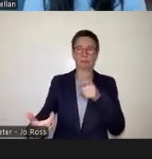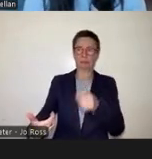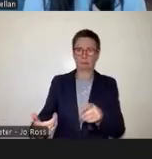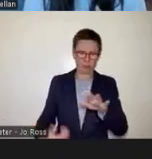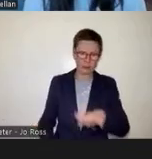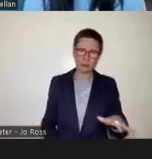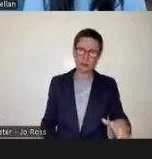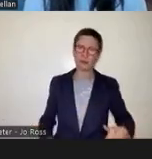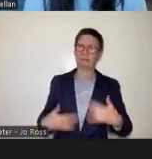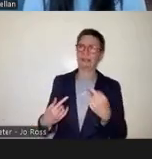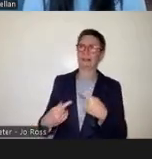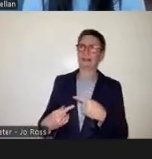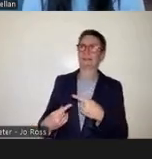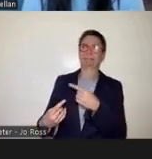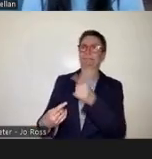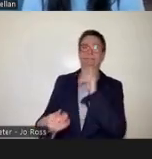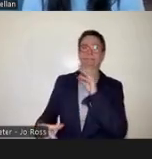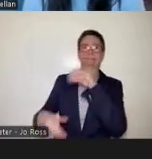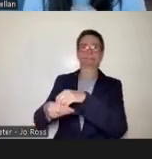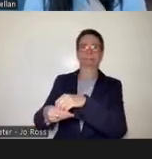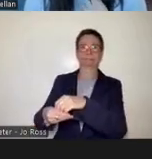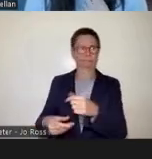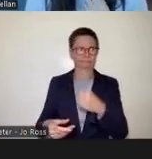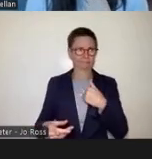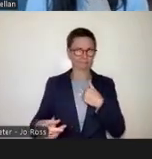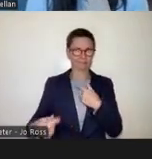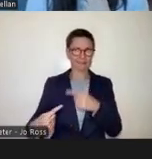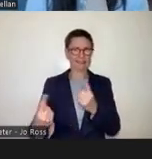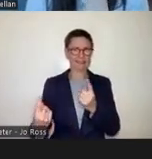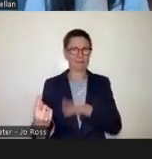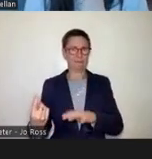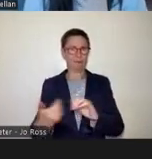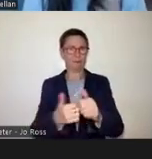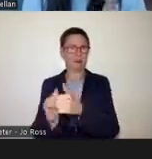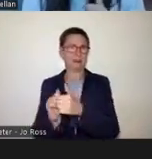that will see themselves sitting differently to their peers.